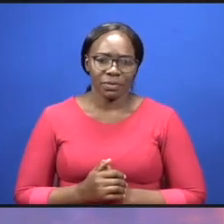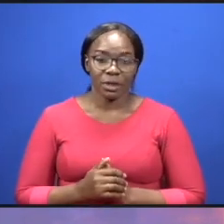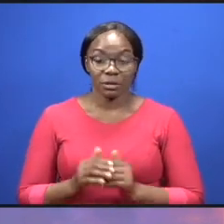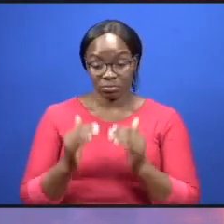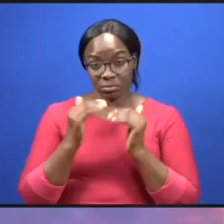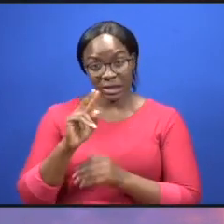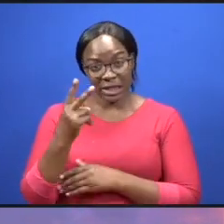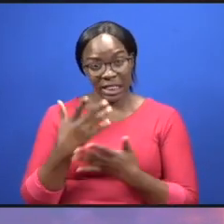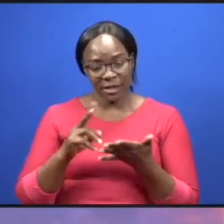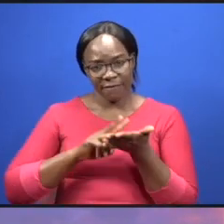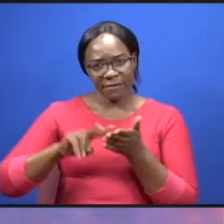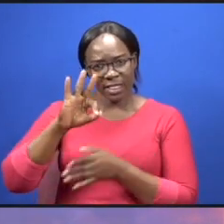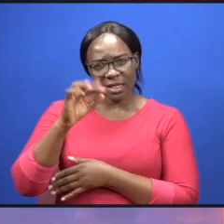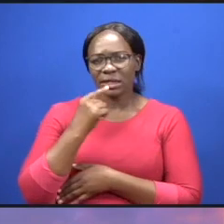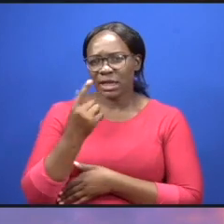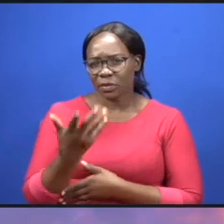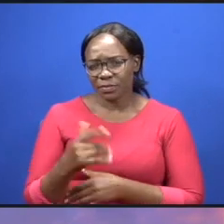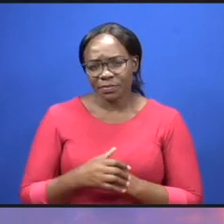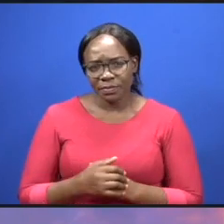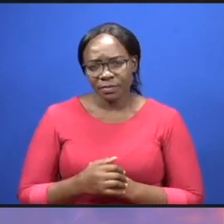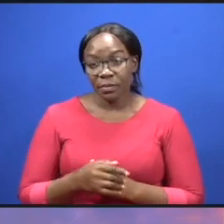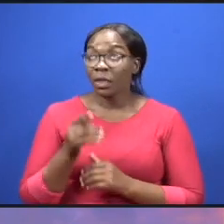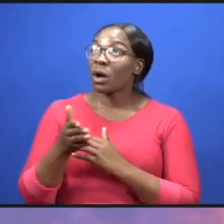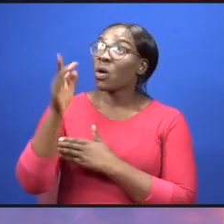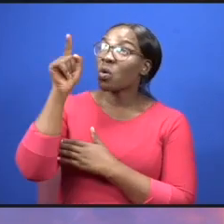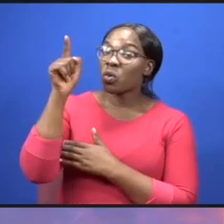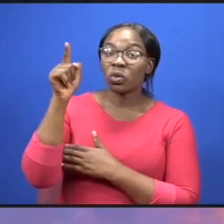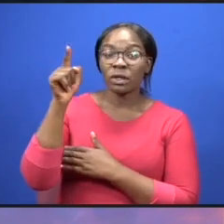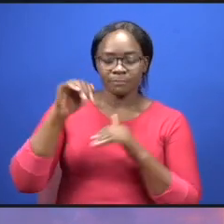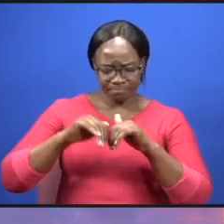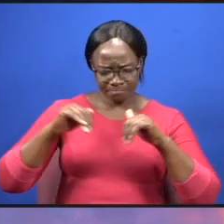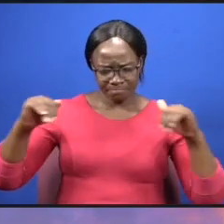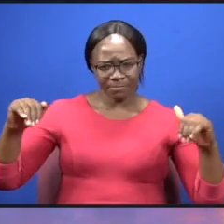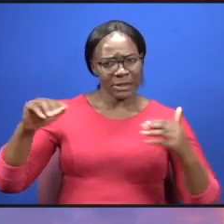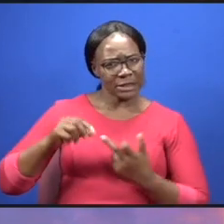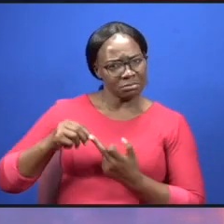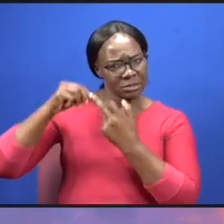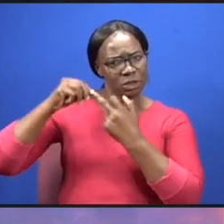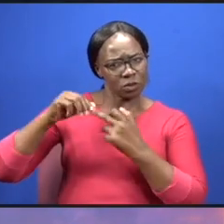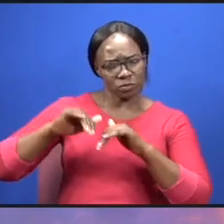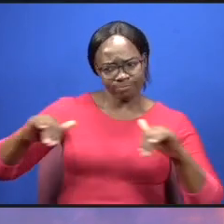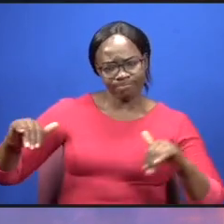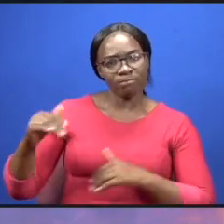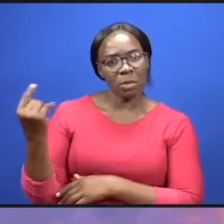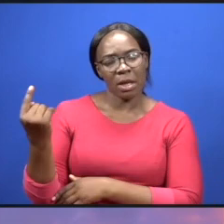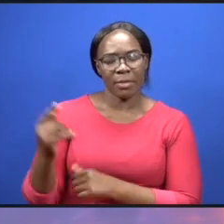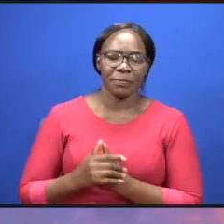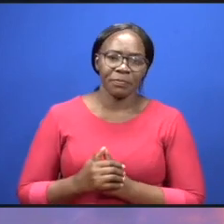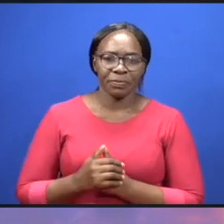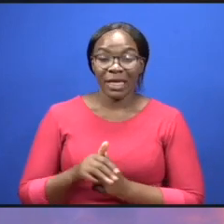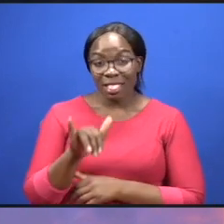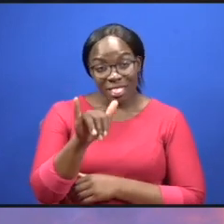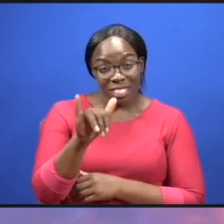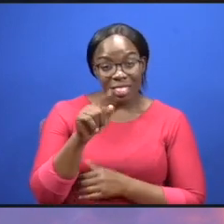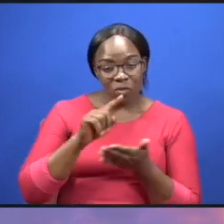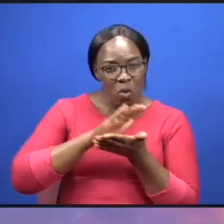And the second thing in verse 3 we see is that this God is set apart. And that's exactly